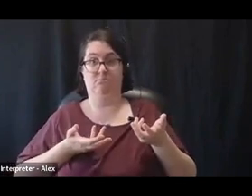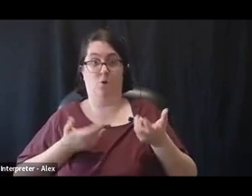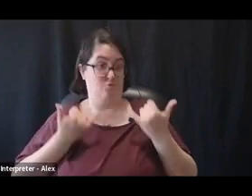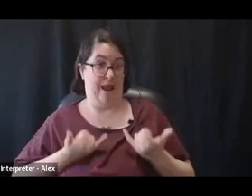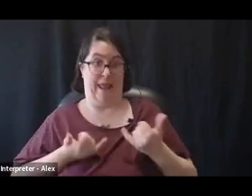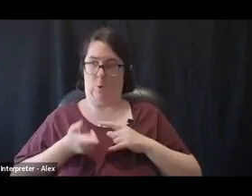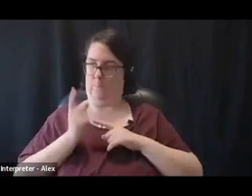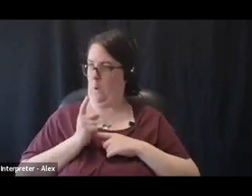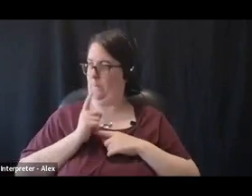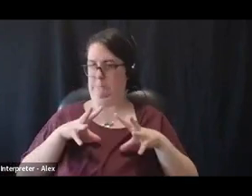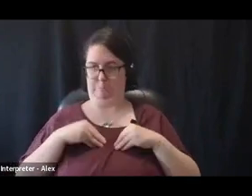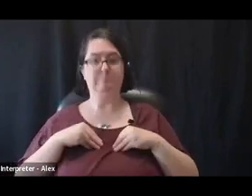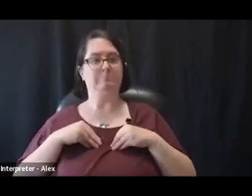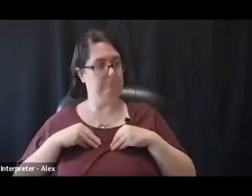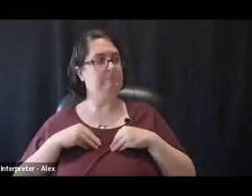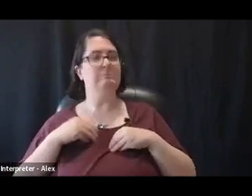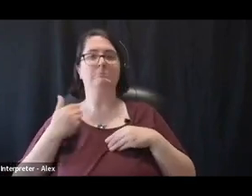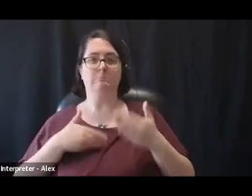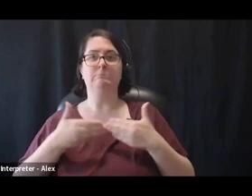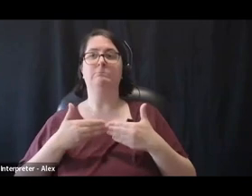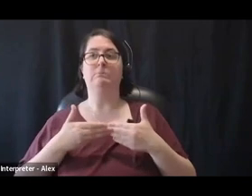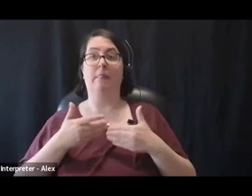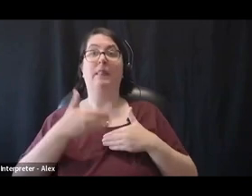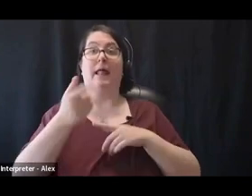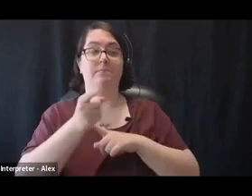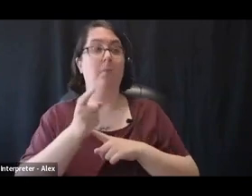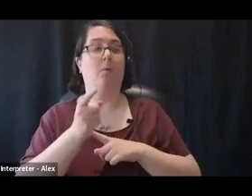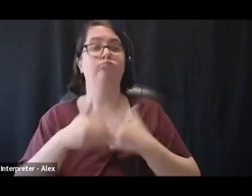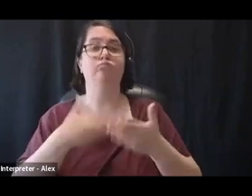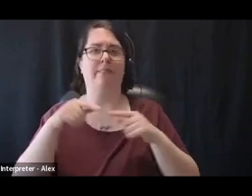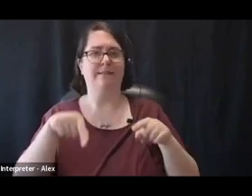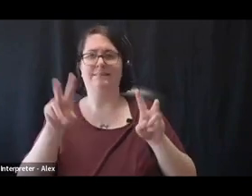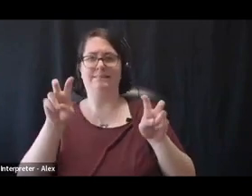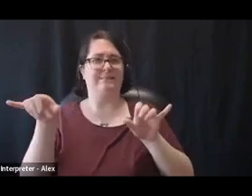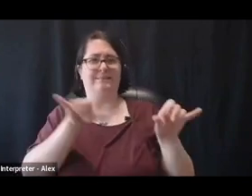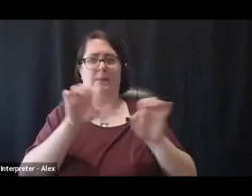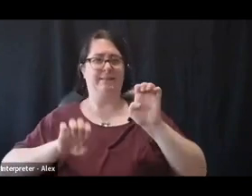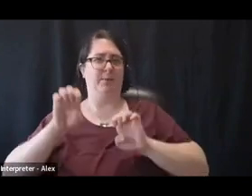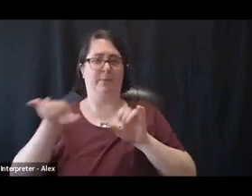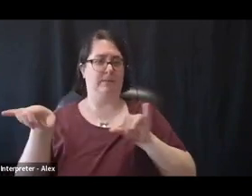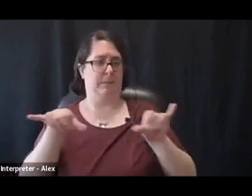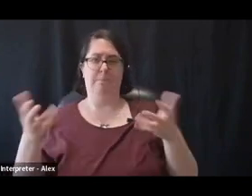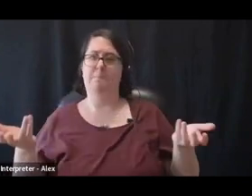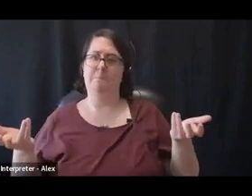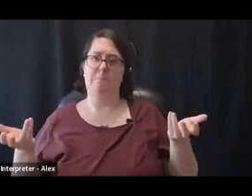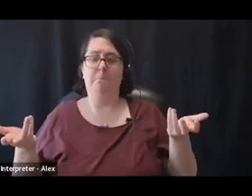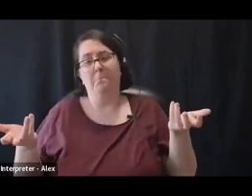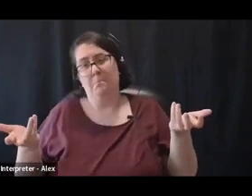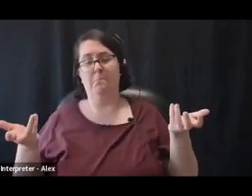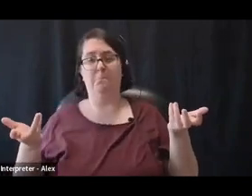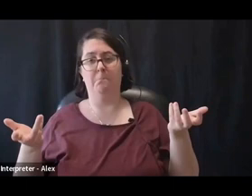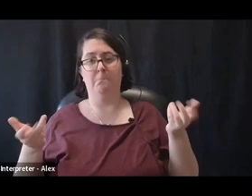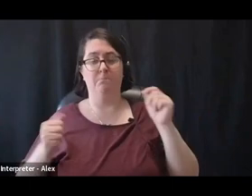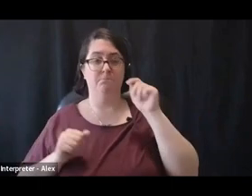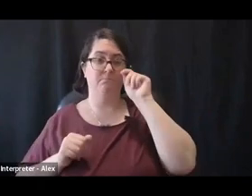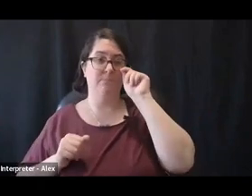at now, and we're going to learn and we're going to develop? To me, this is very much an experimental art practice that's adapted. So you